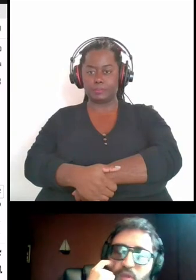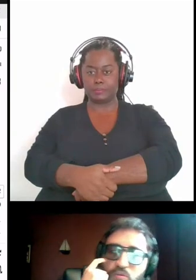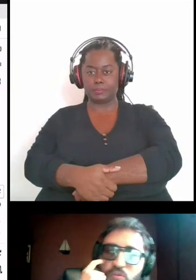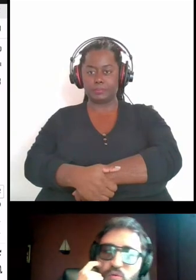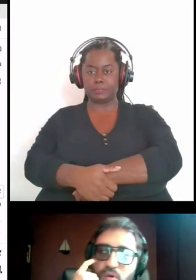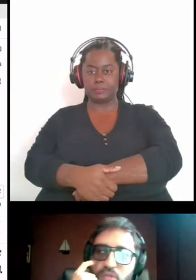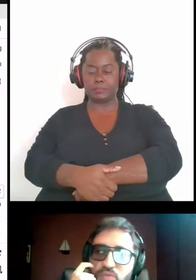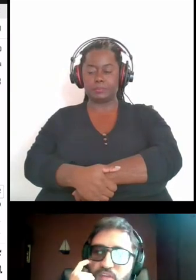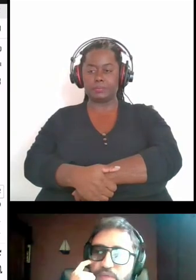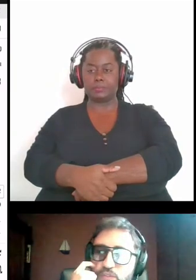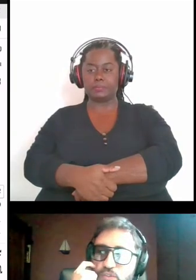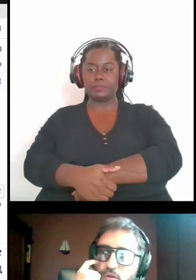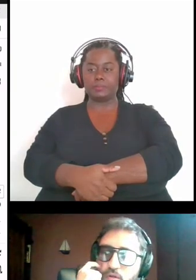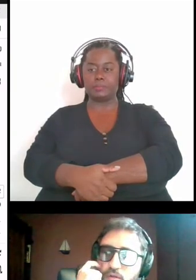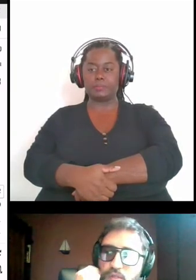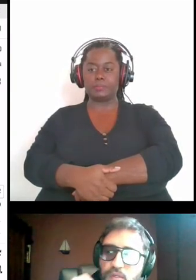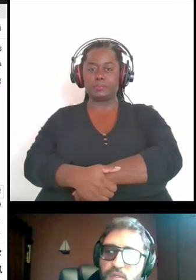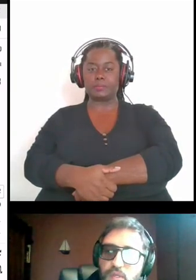foreign